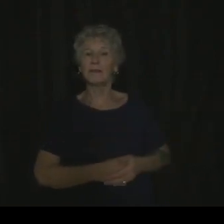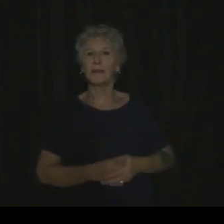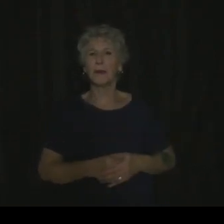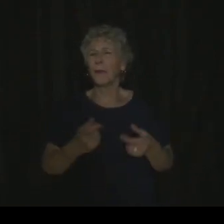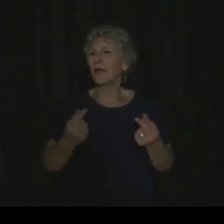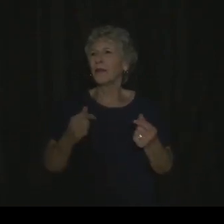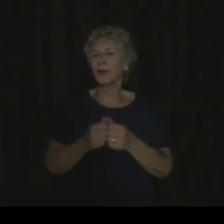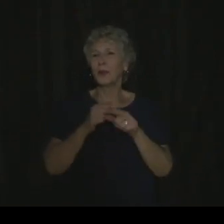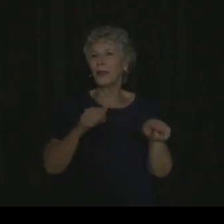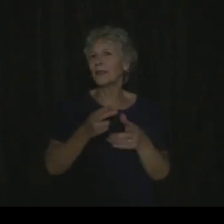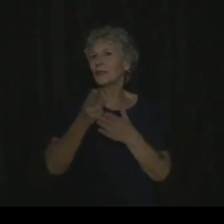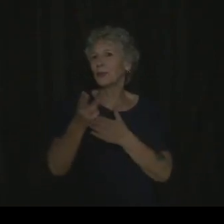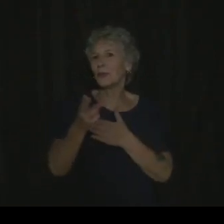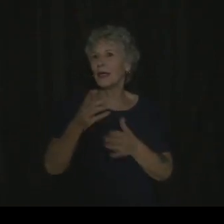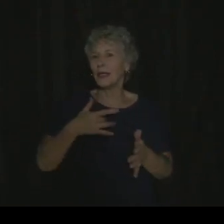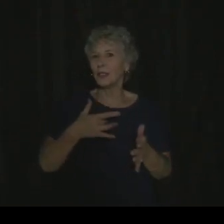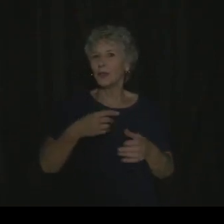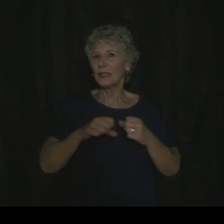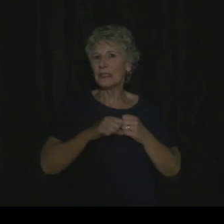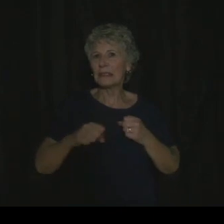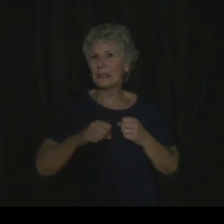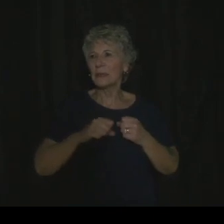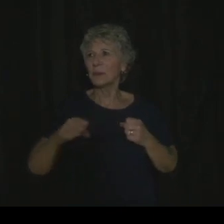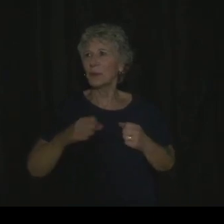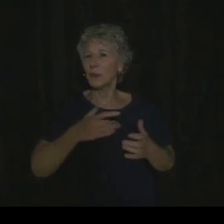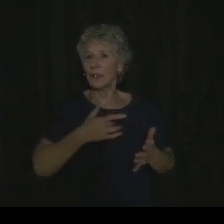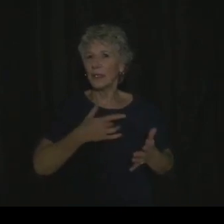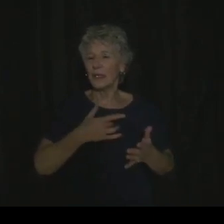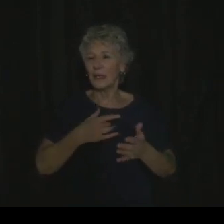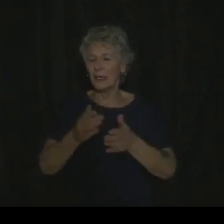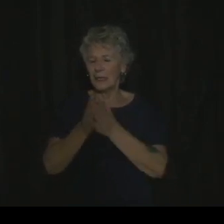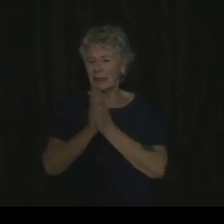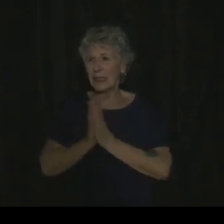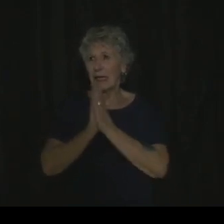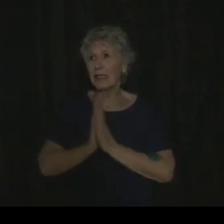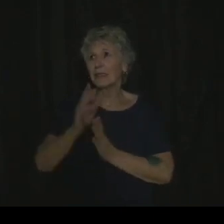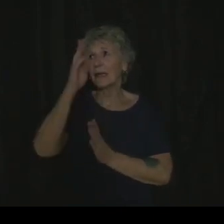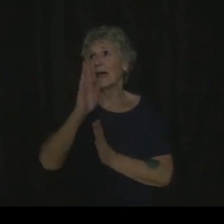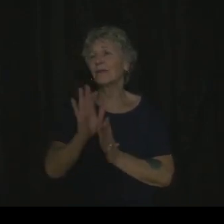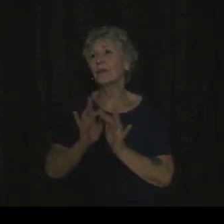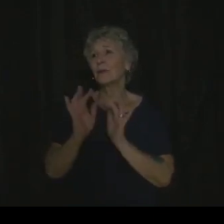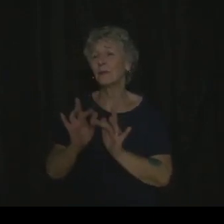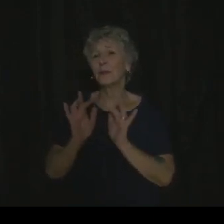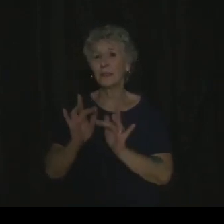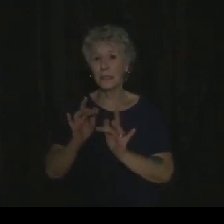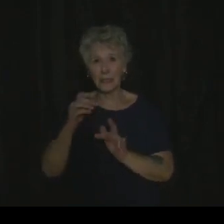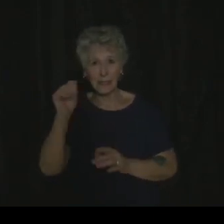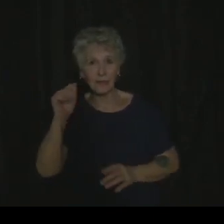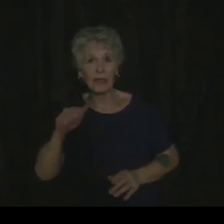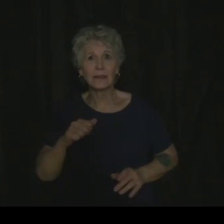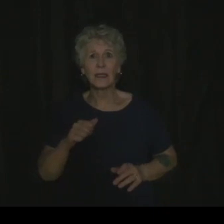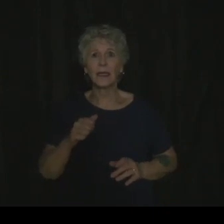truth? Do you feel a tug in your heart to ask God for mercy? If you have a desire